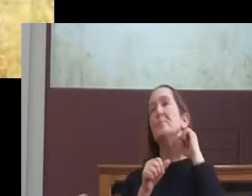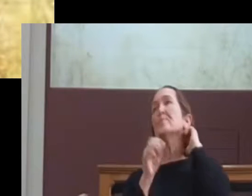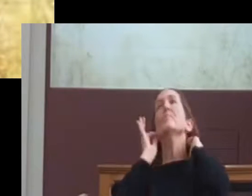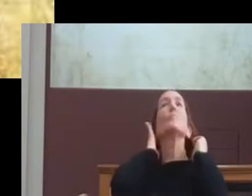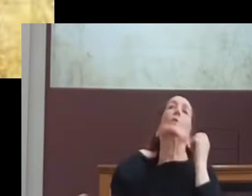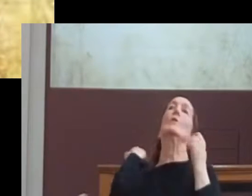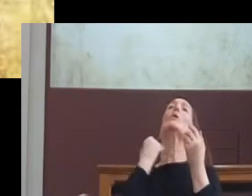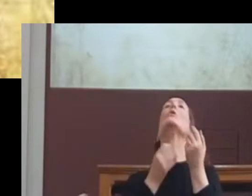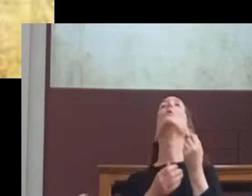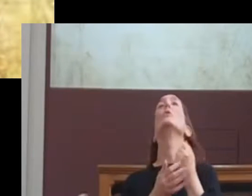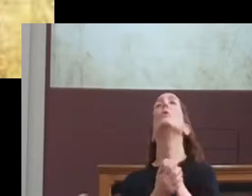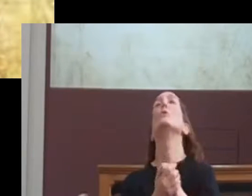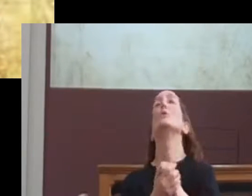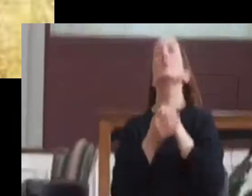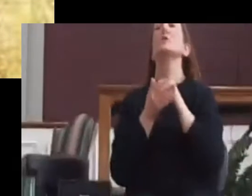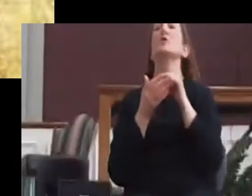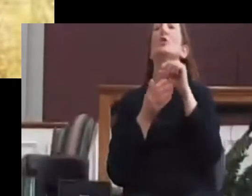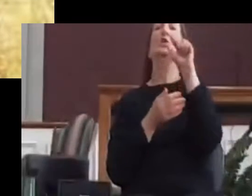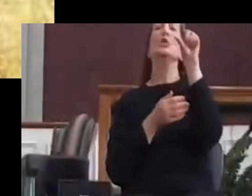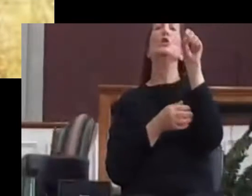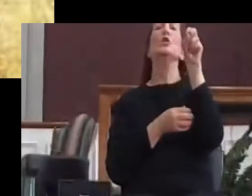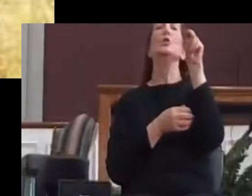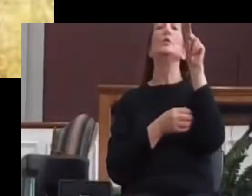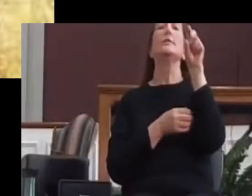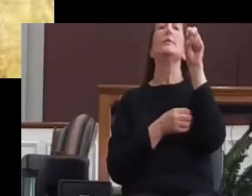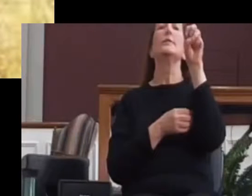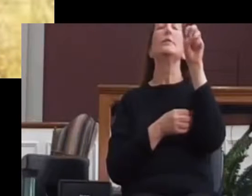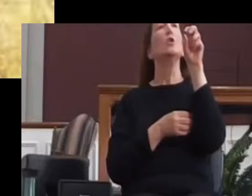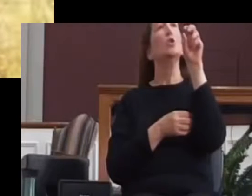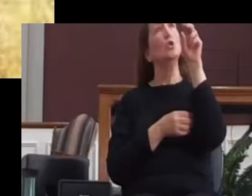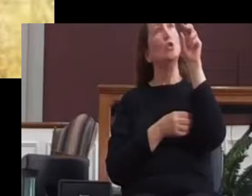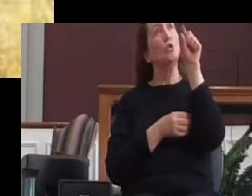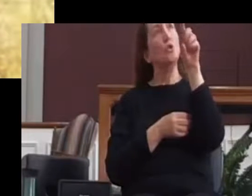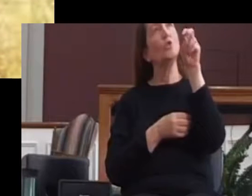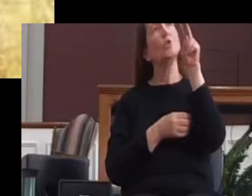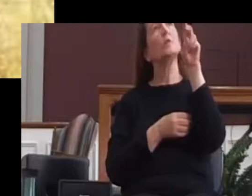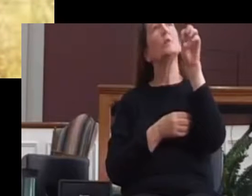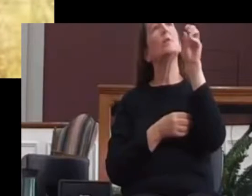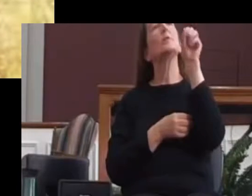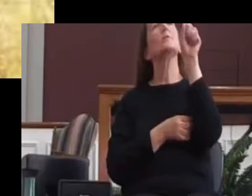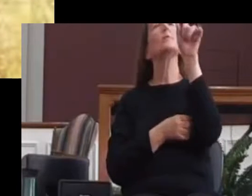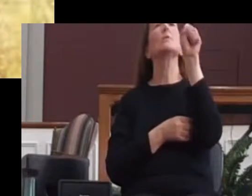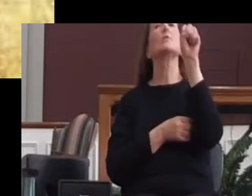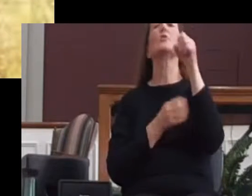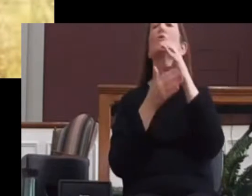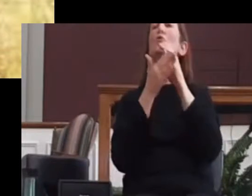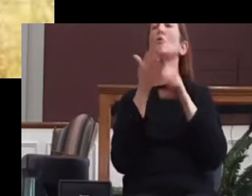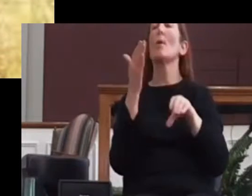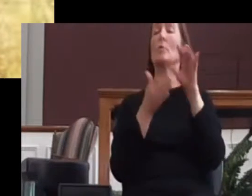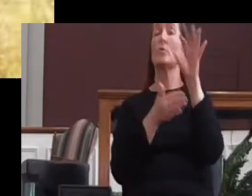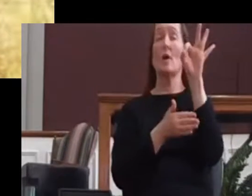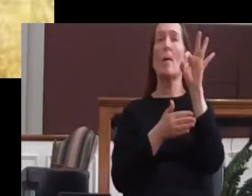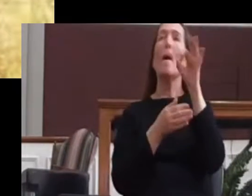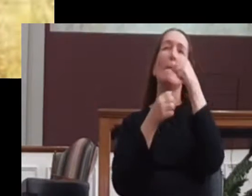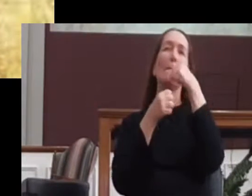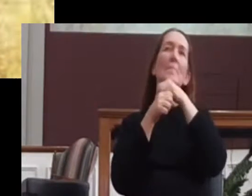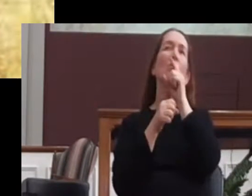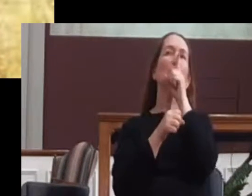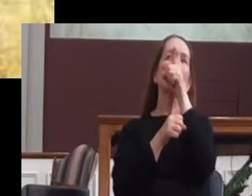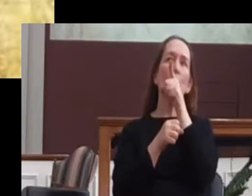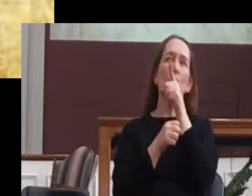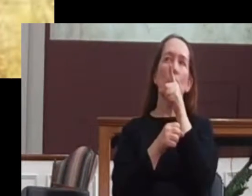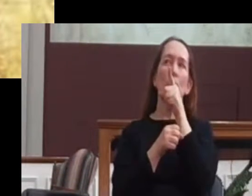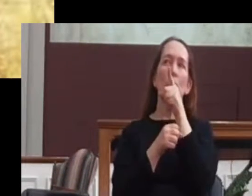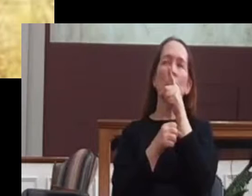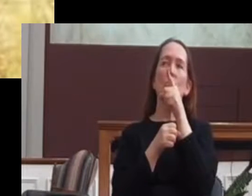Now, before I go on, turn a couple pages to Genesis chapter 9. Because